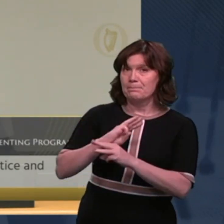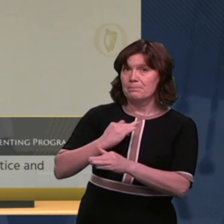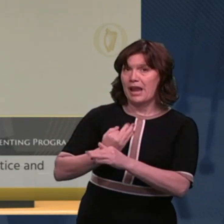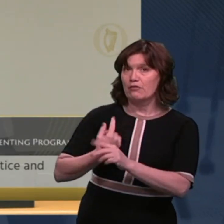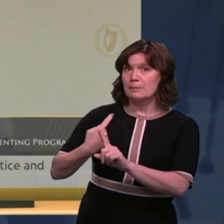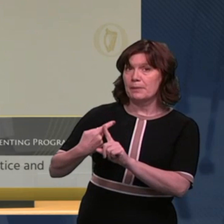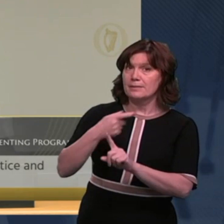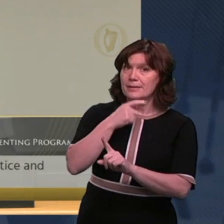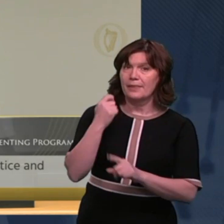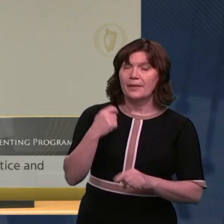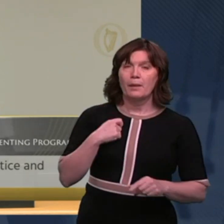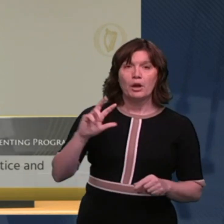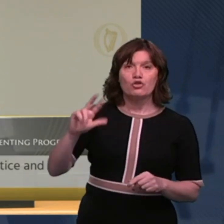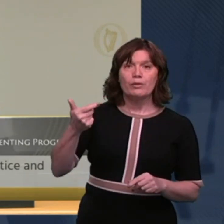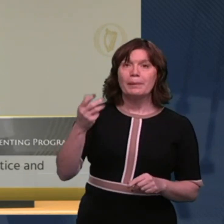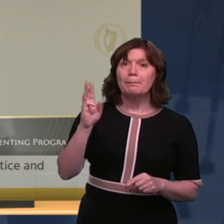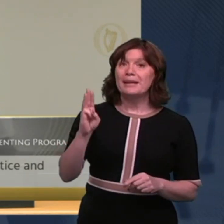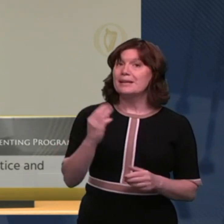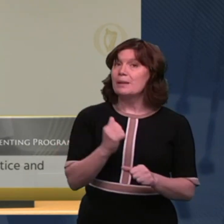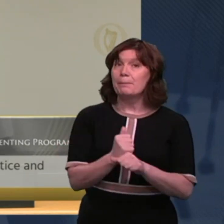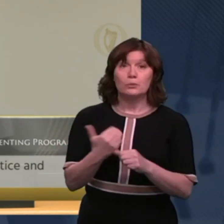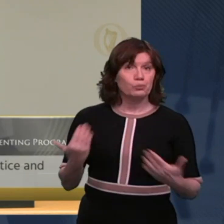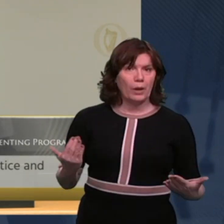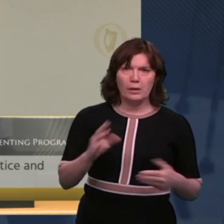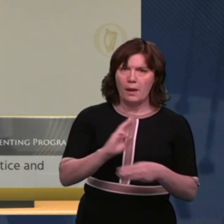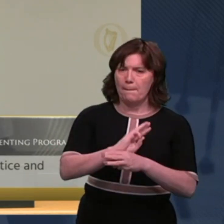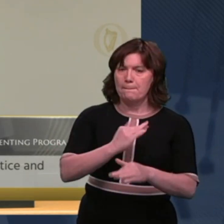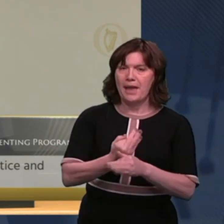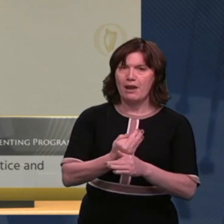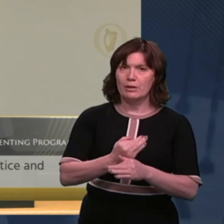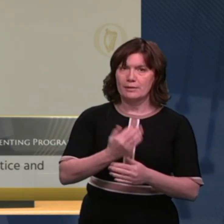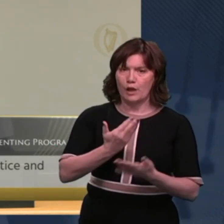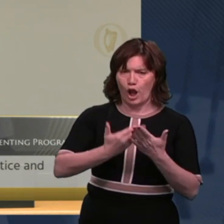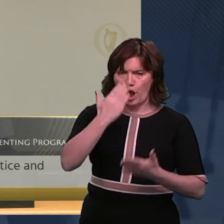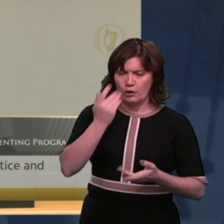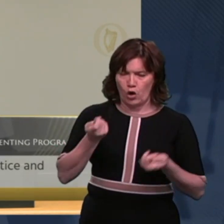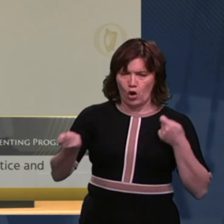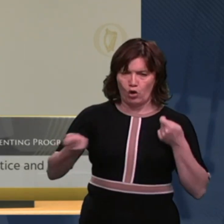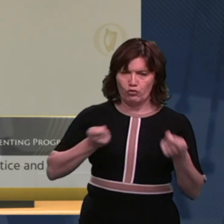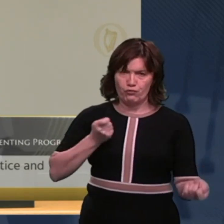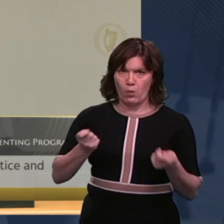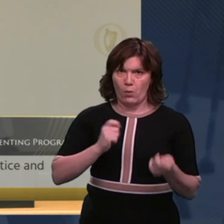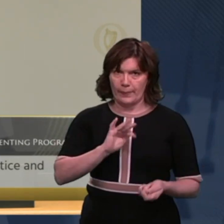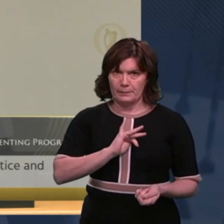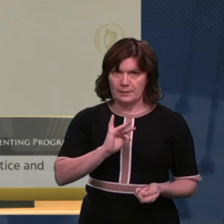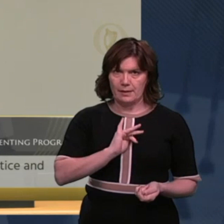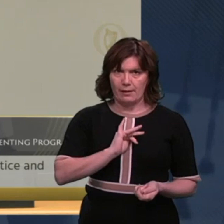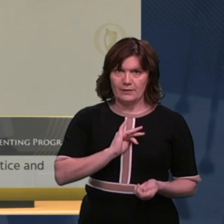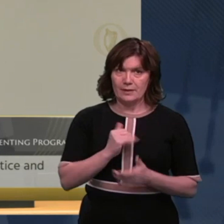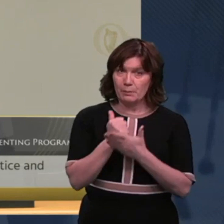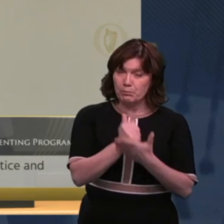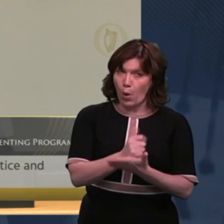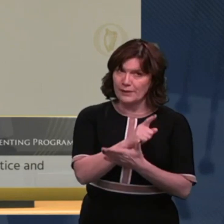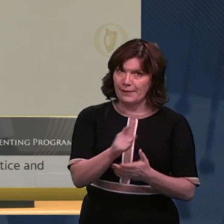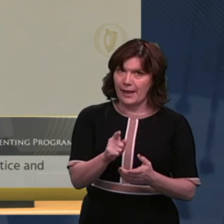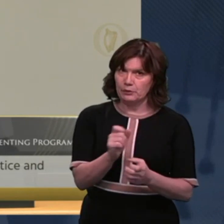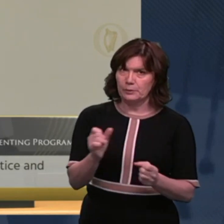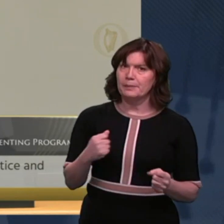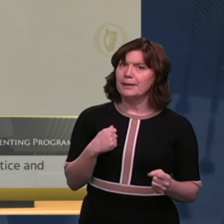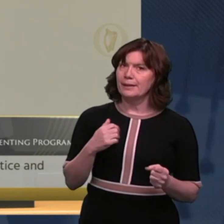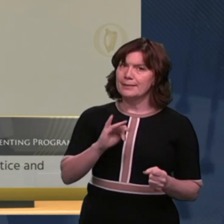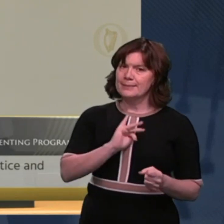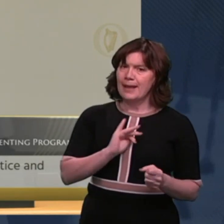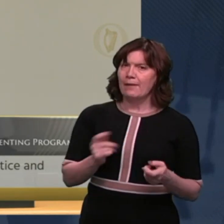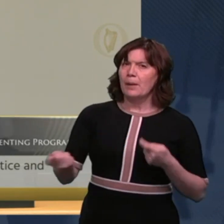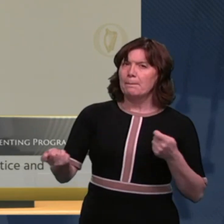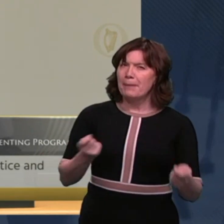key principle of Triple P is self-regulation. We're promoting parental self-regulation. We're giving parents and we're supporting them to develop their self-management skills,